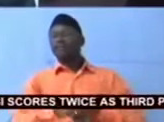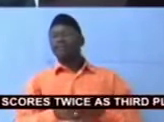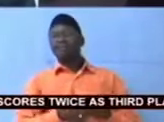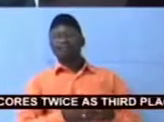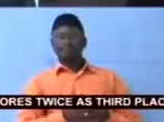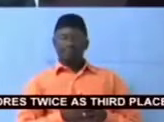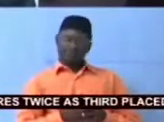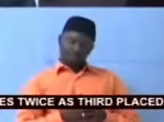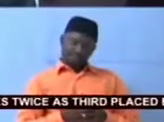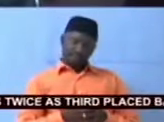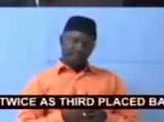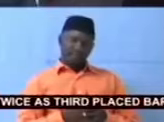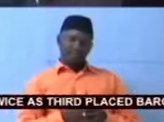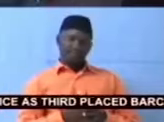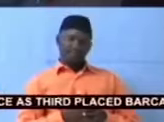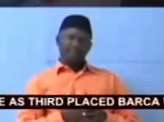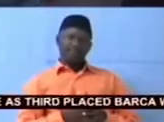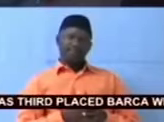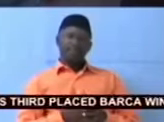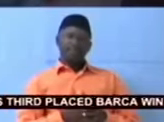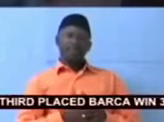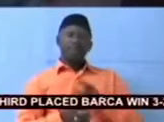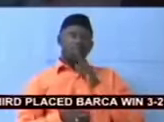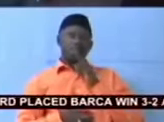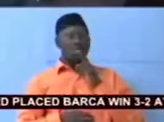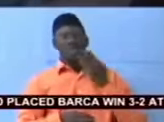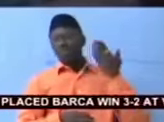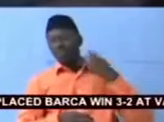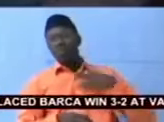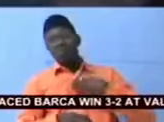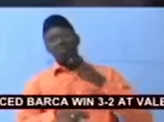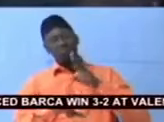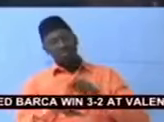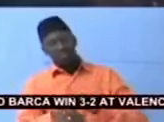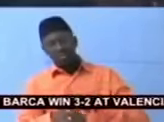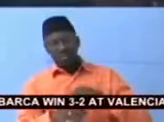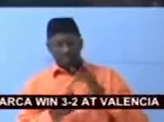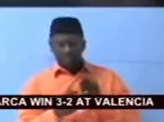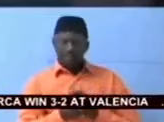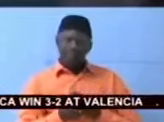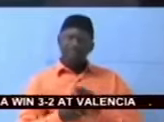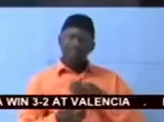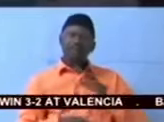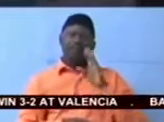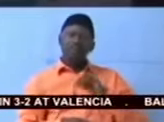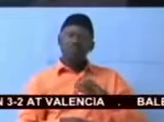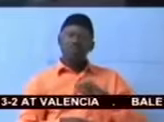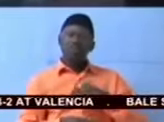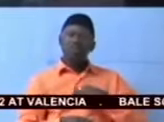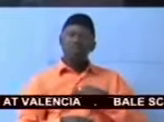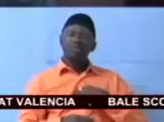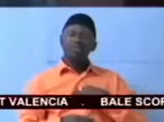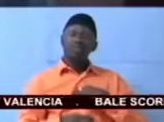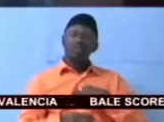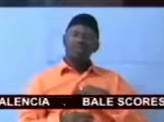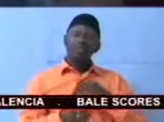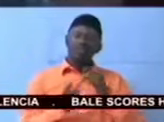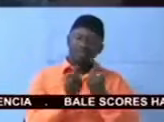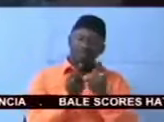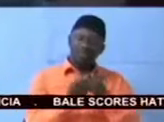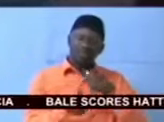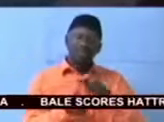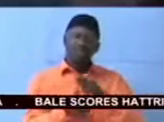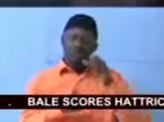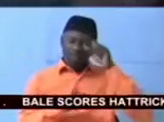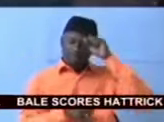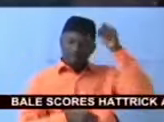Who would want to believe that they had to do the bidding of the president or the executive to clinch onto